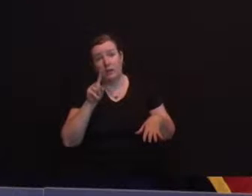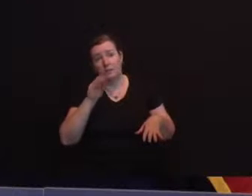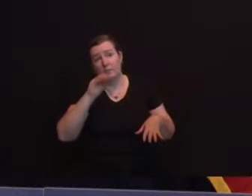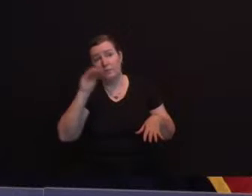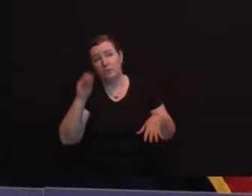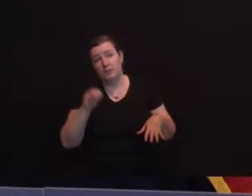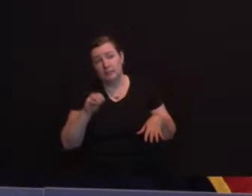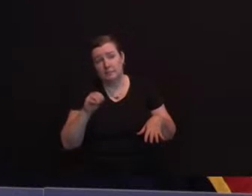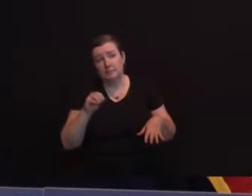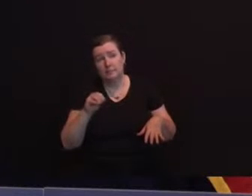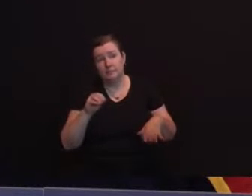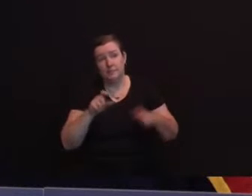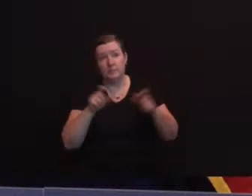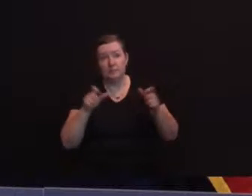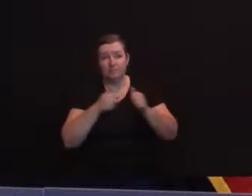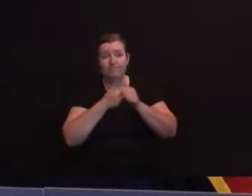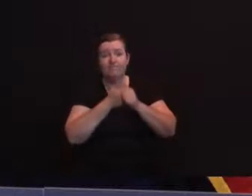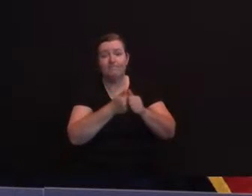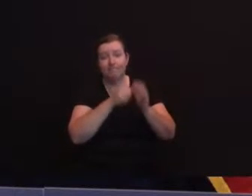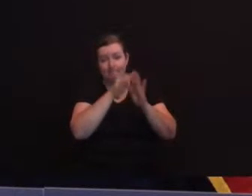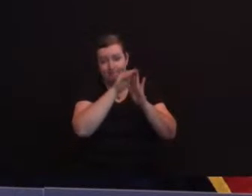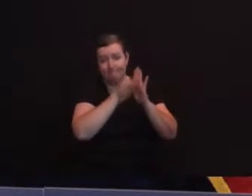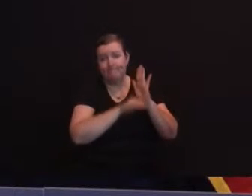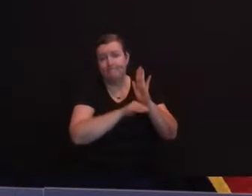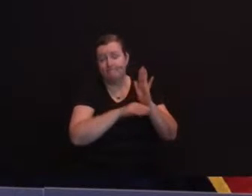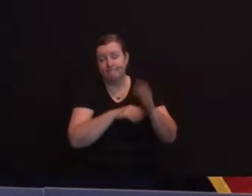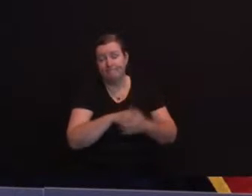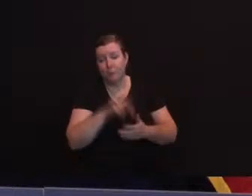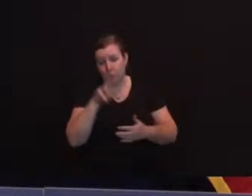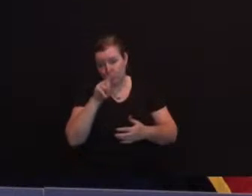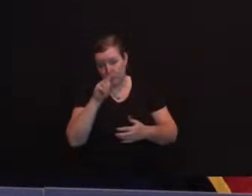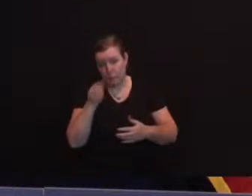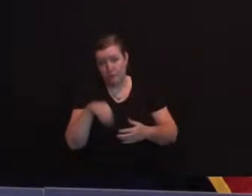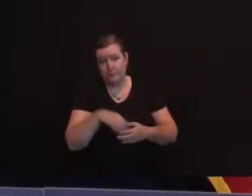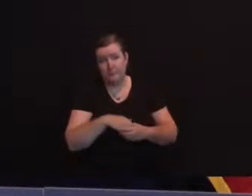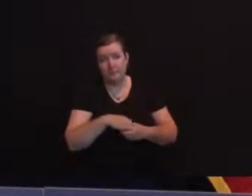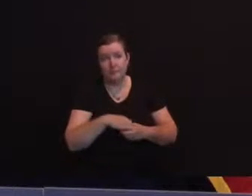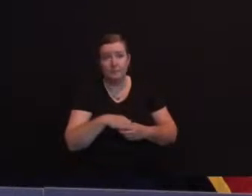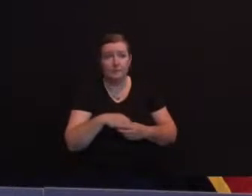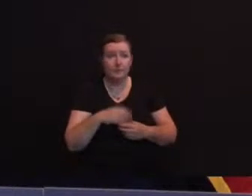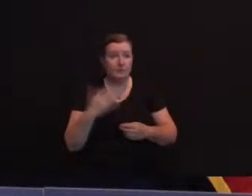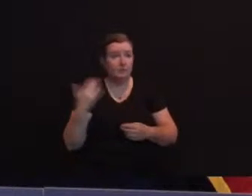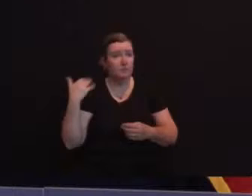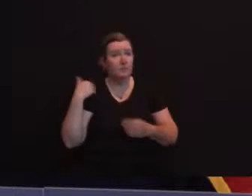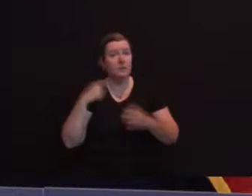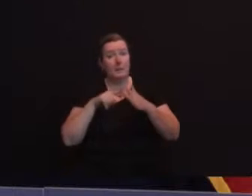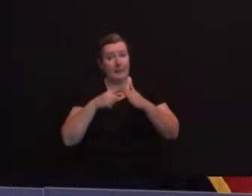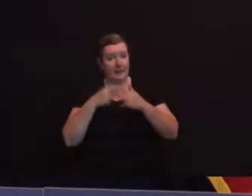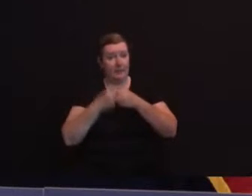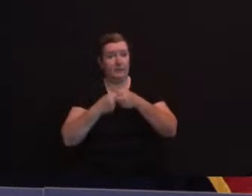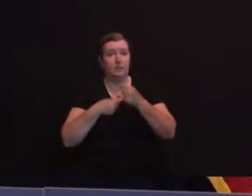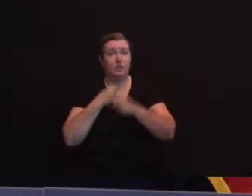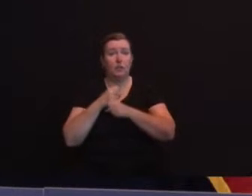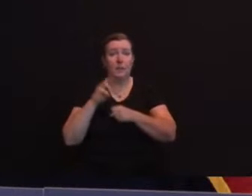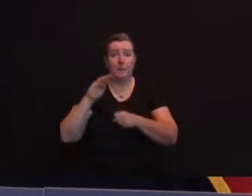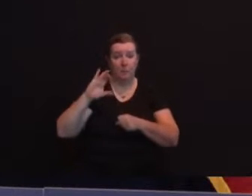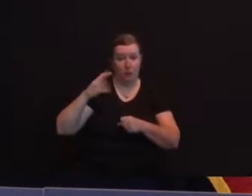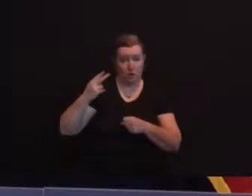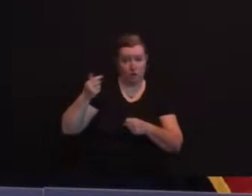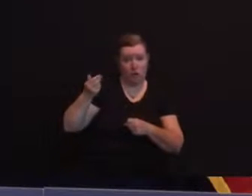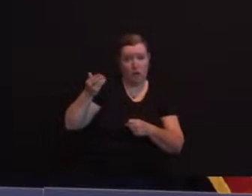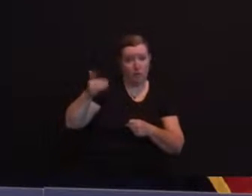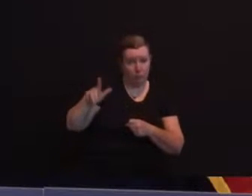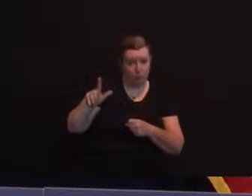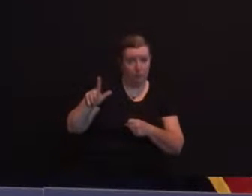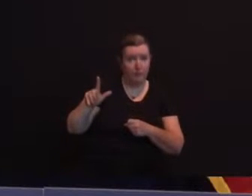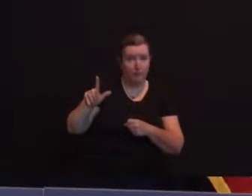31% adhere. That was what we used back in beginning of the year. And it turned